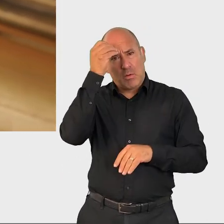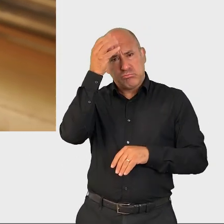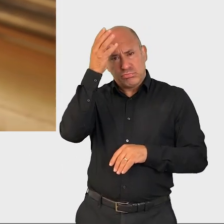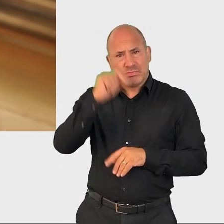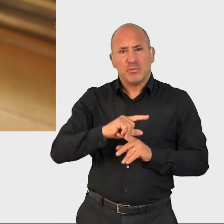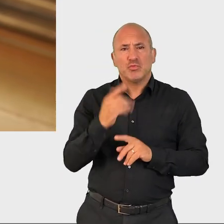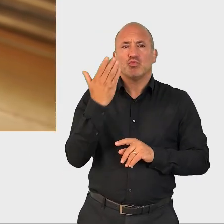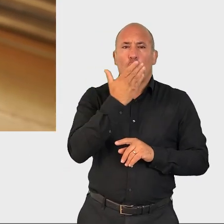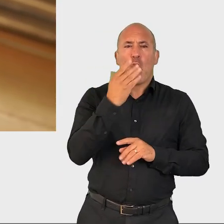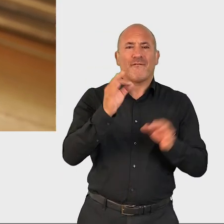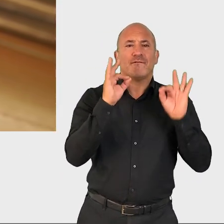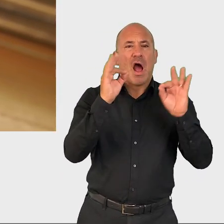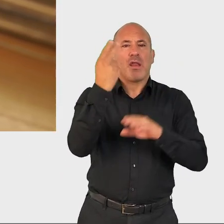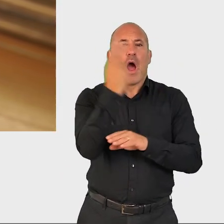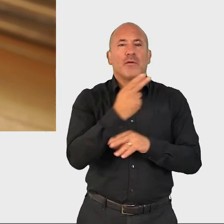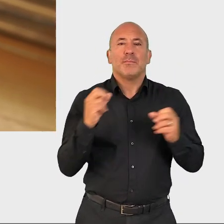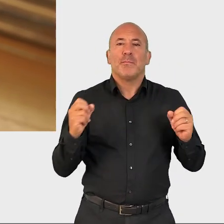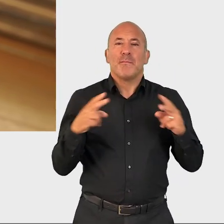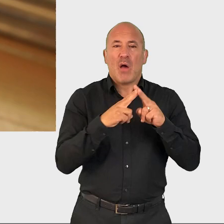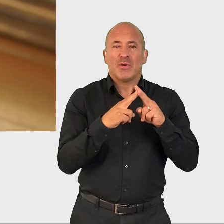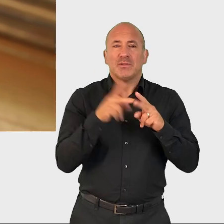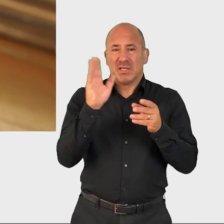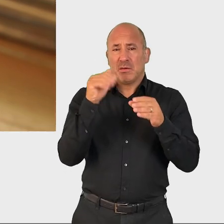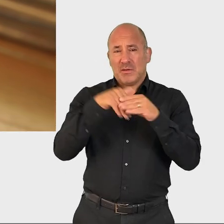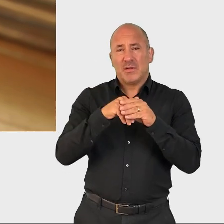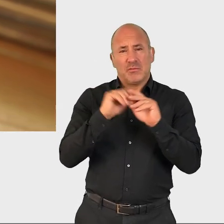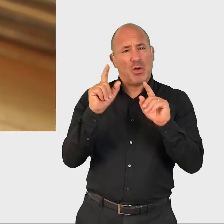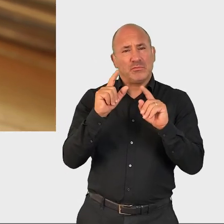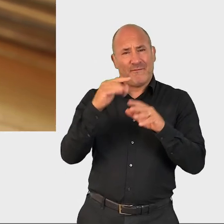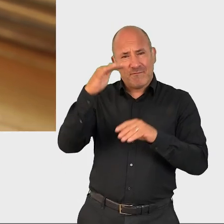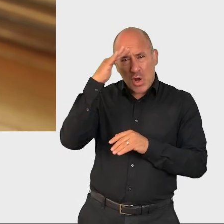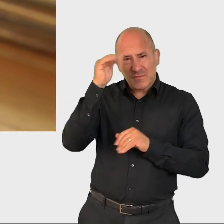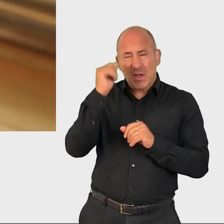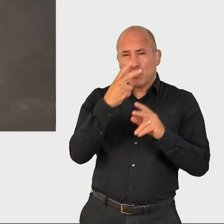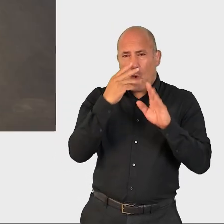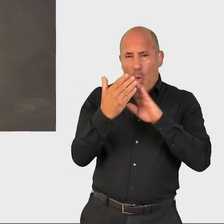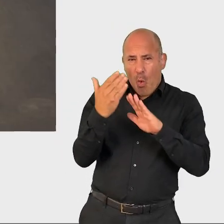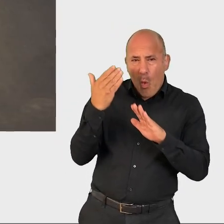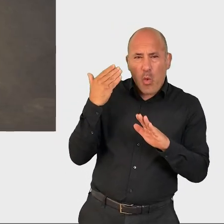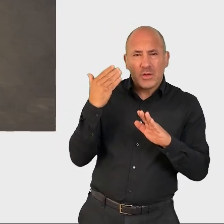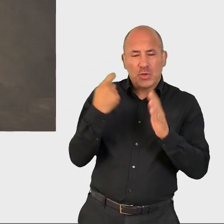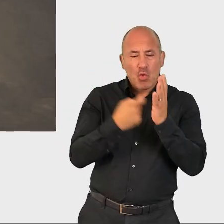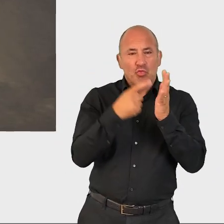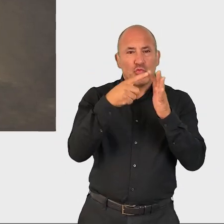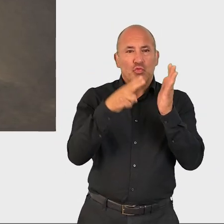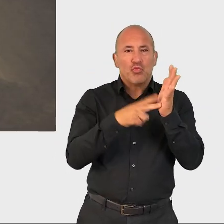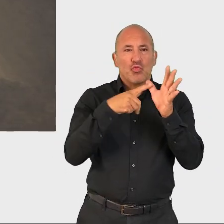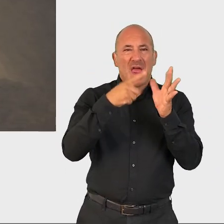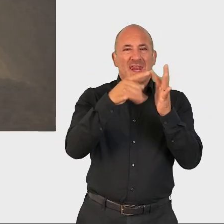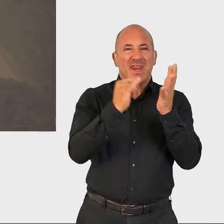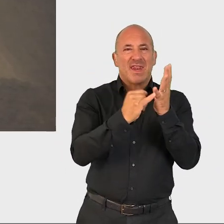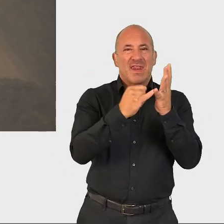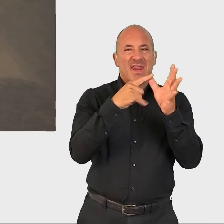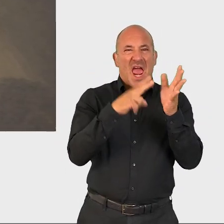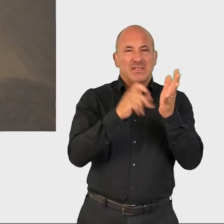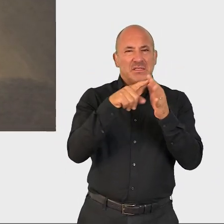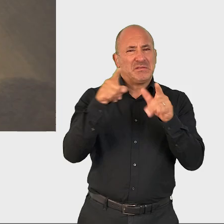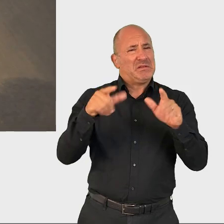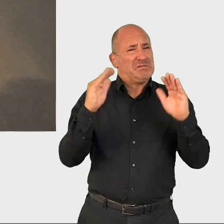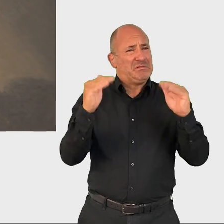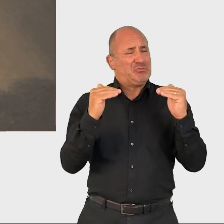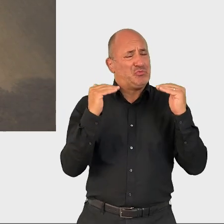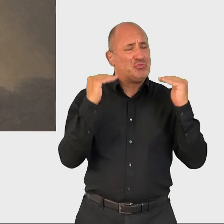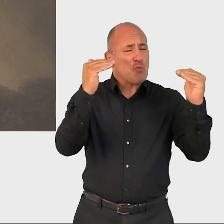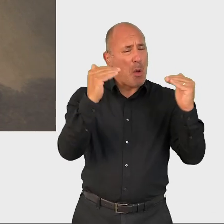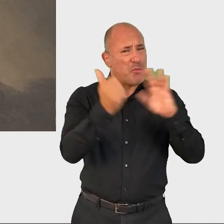professor at the School of Fine Arts in Paris and subscribed to the traditional philosophy that antiquity and the Renaissance were the pinnacle of